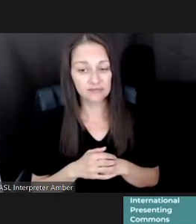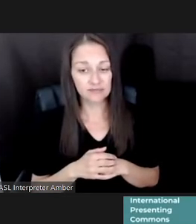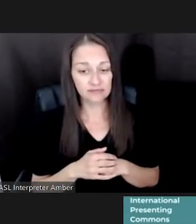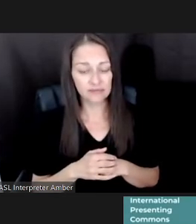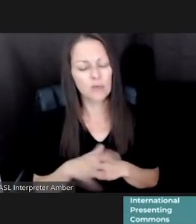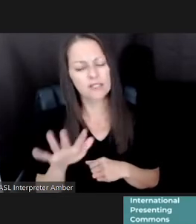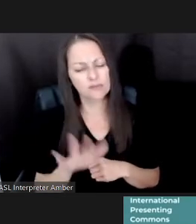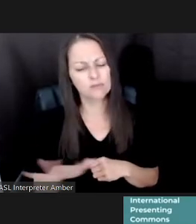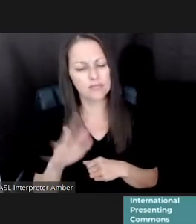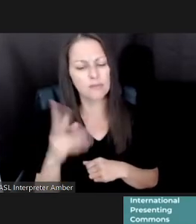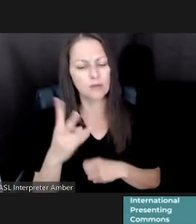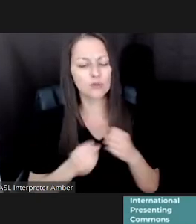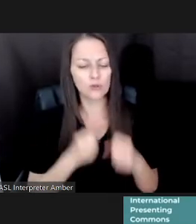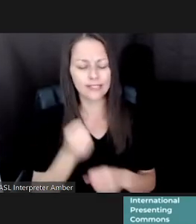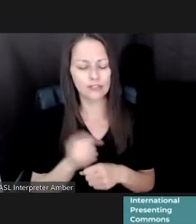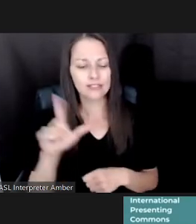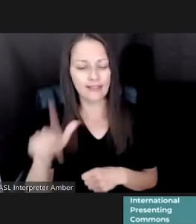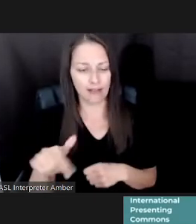later, is how the